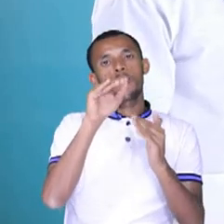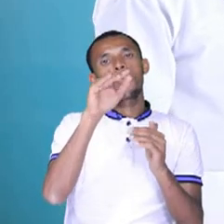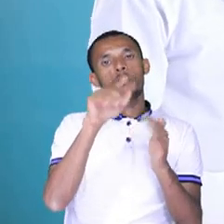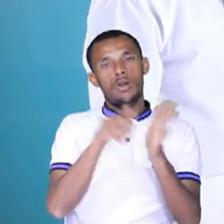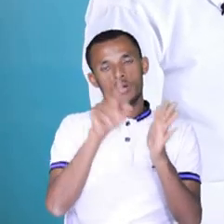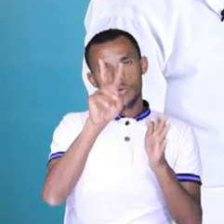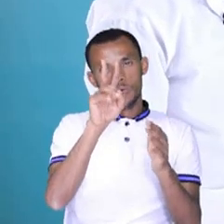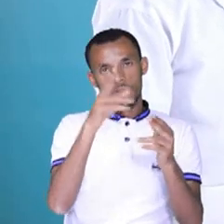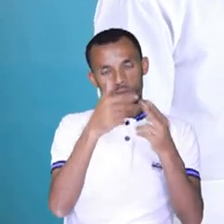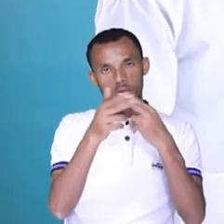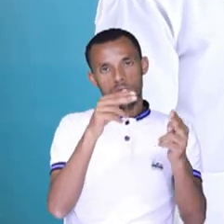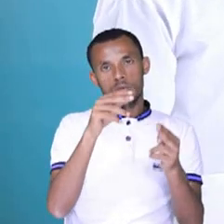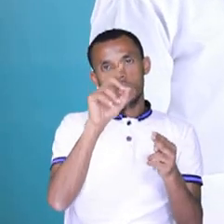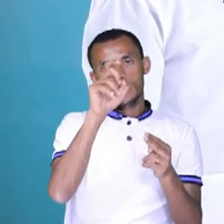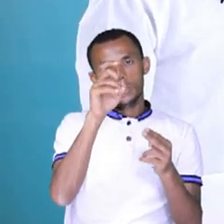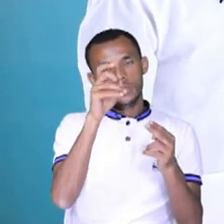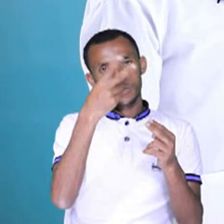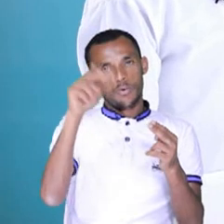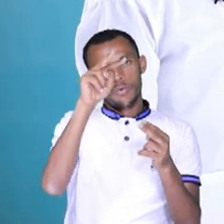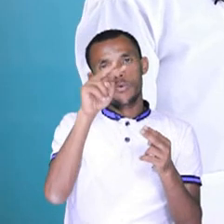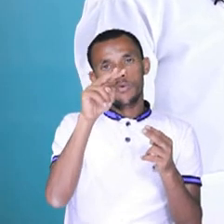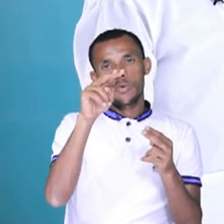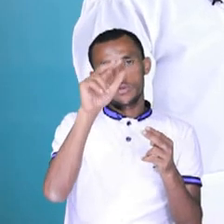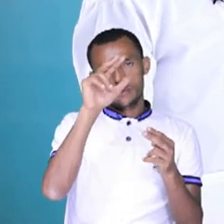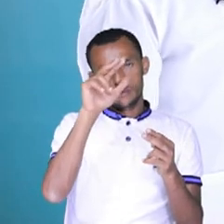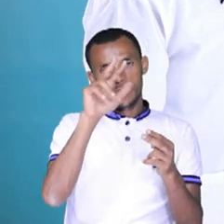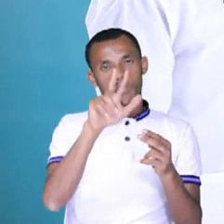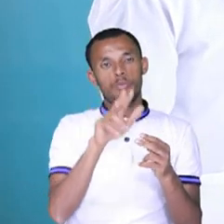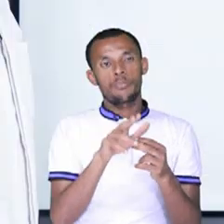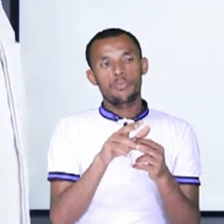squared, plus x the power of 3 minus 3 times y cubed.